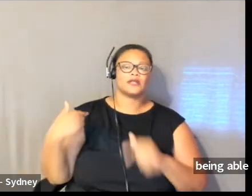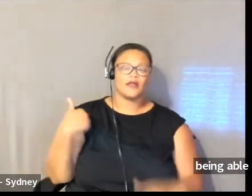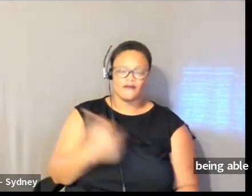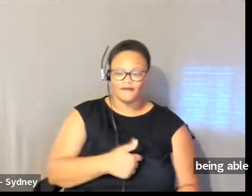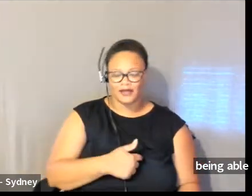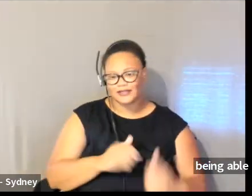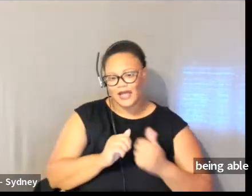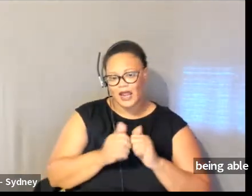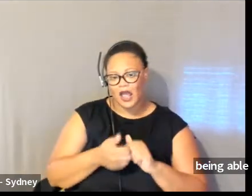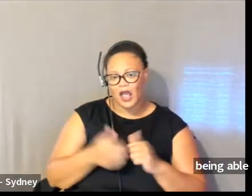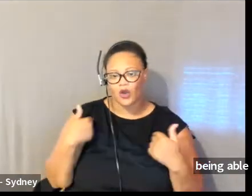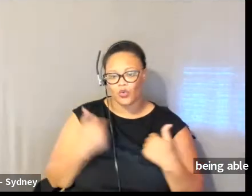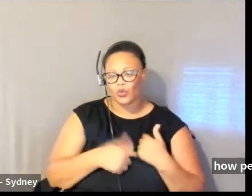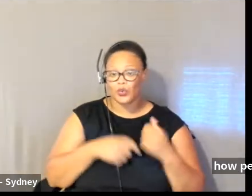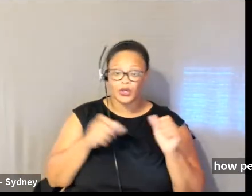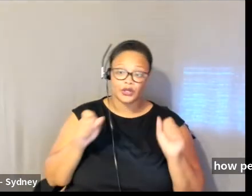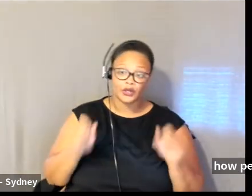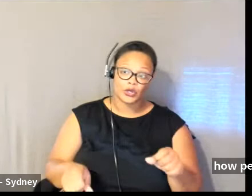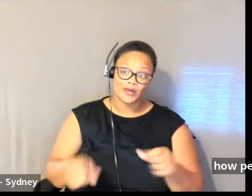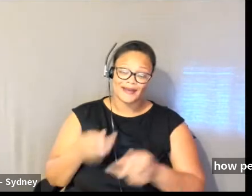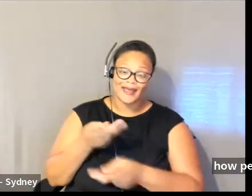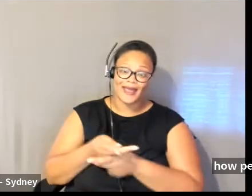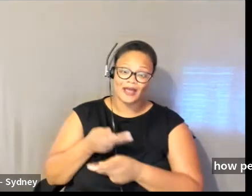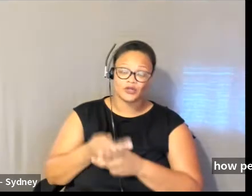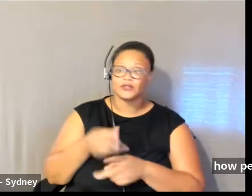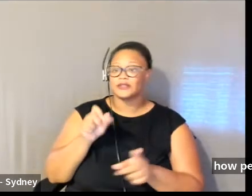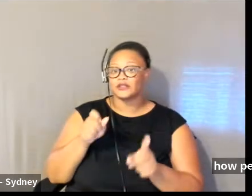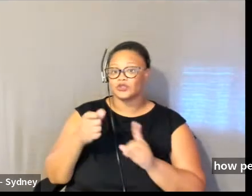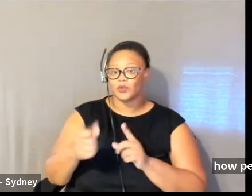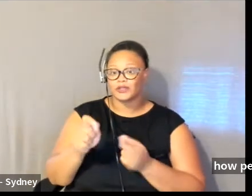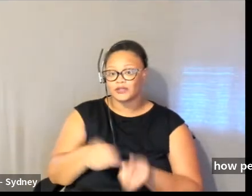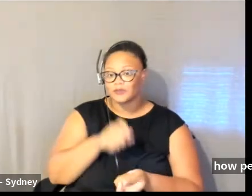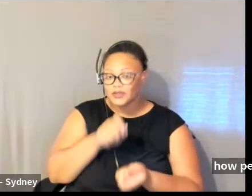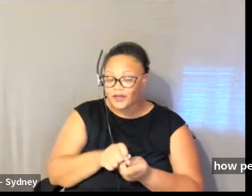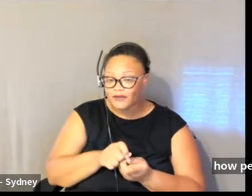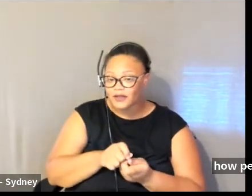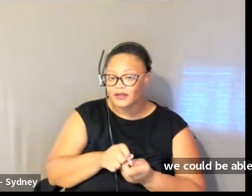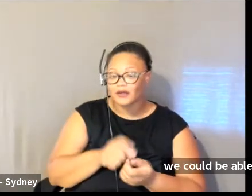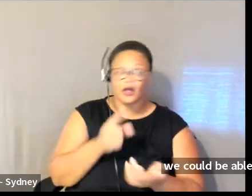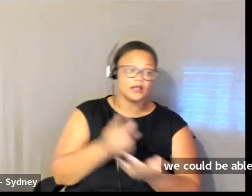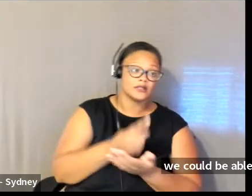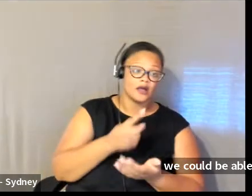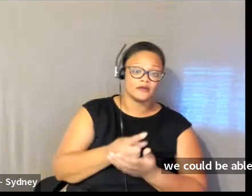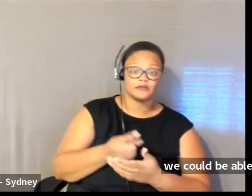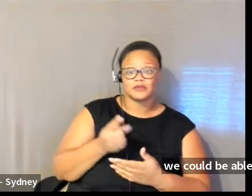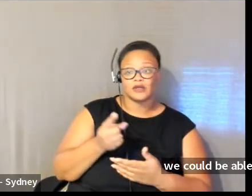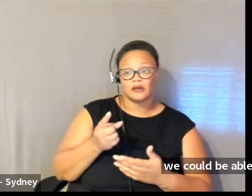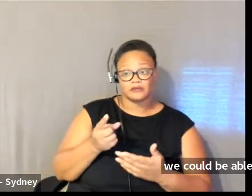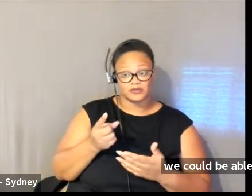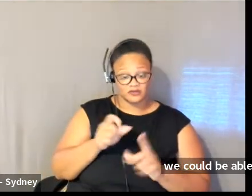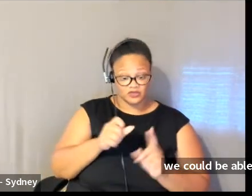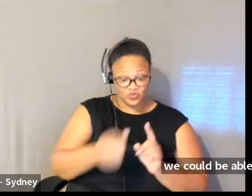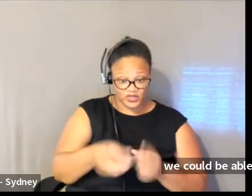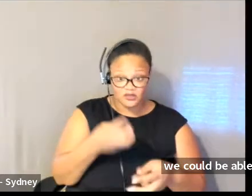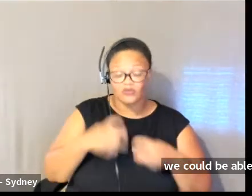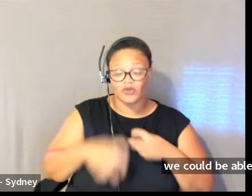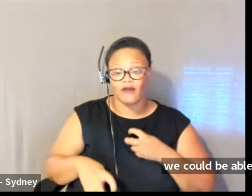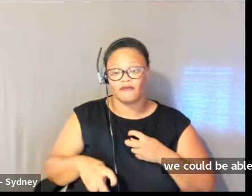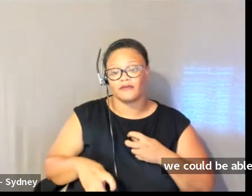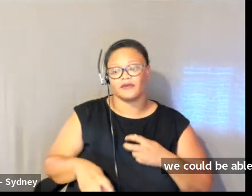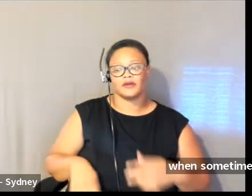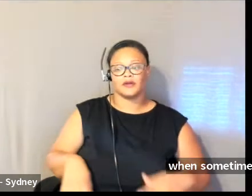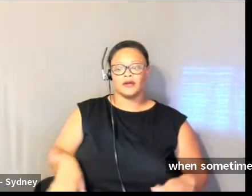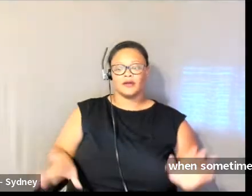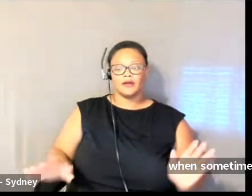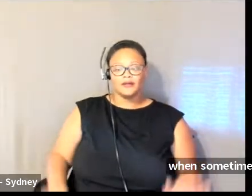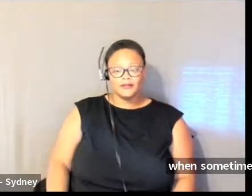be able to like handle situations, specifically when like sometimes they might be a little bit tough. With that in